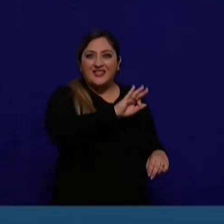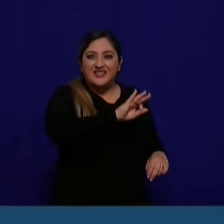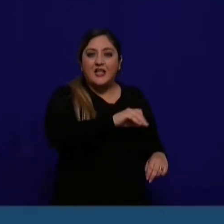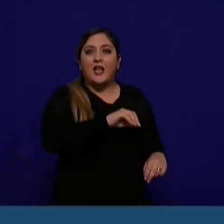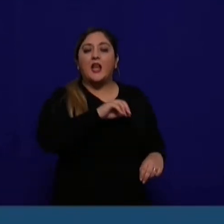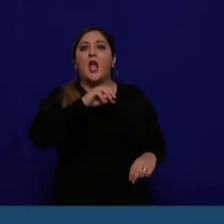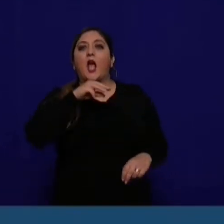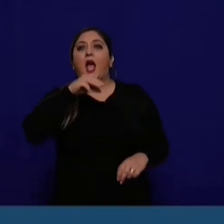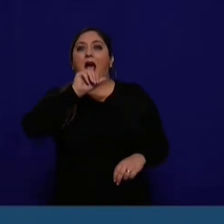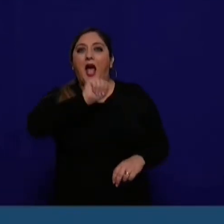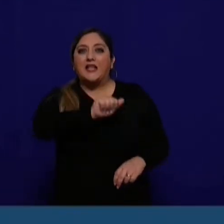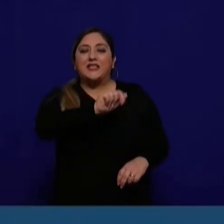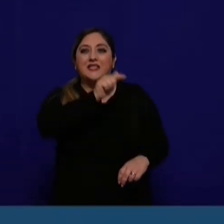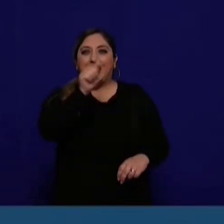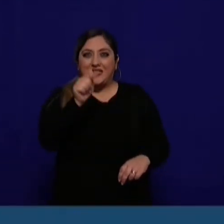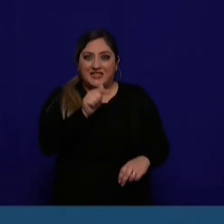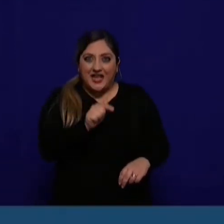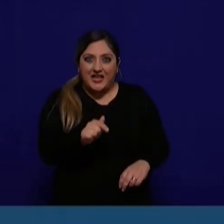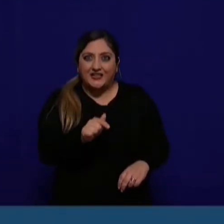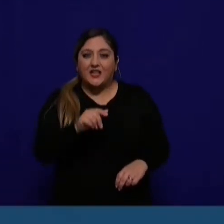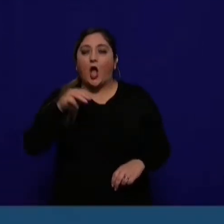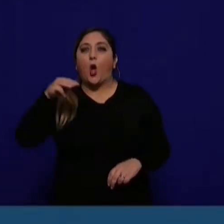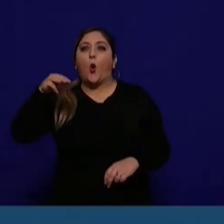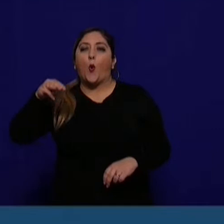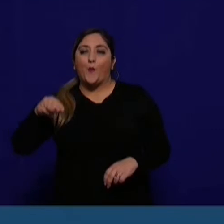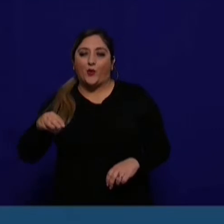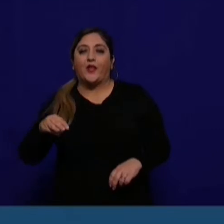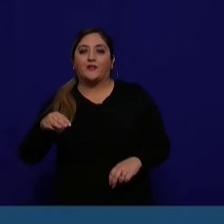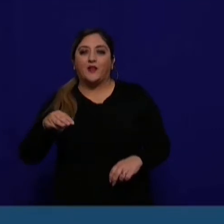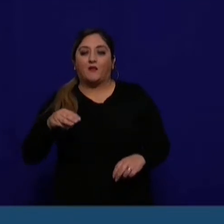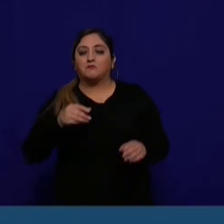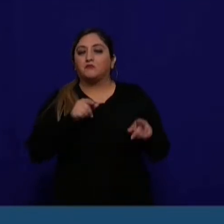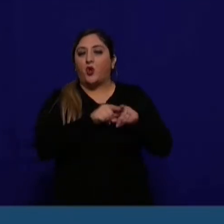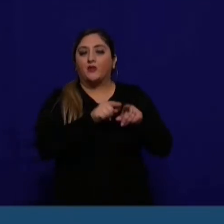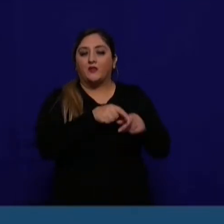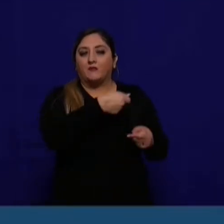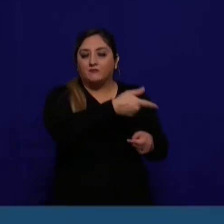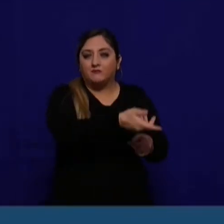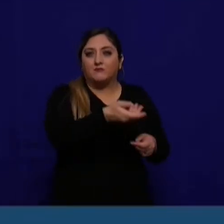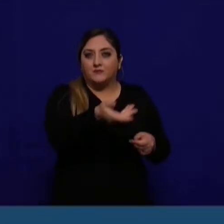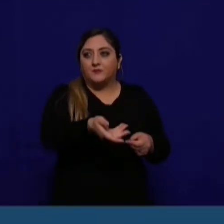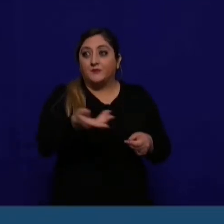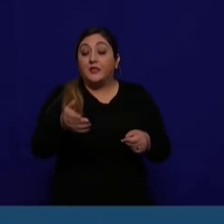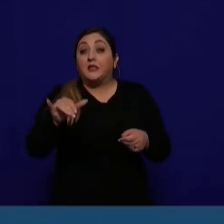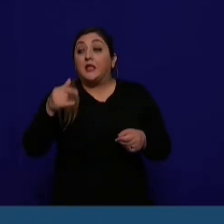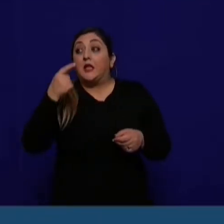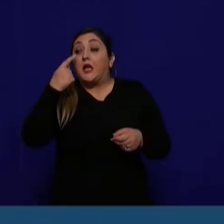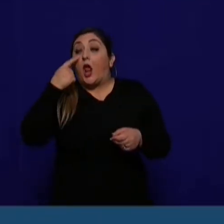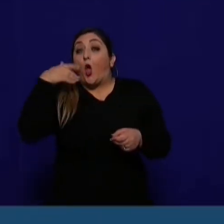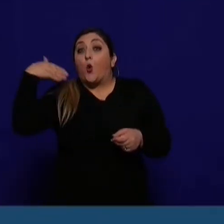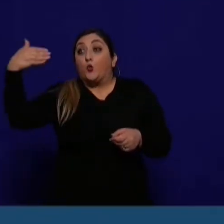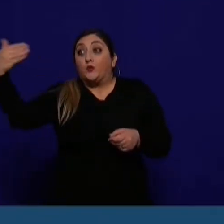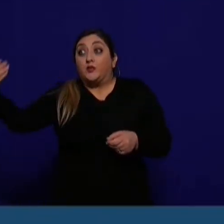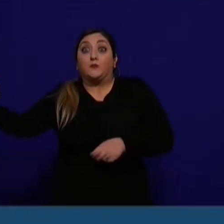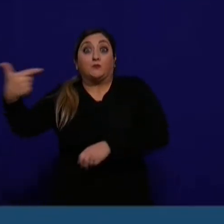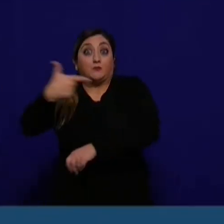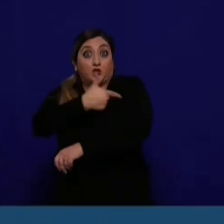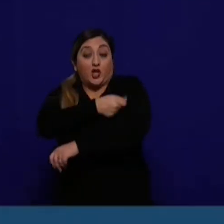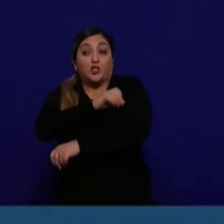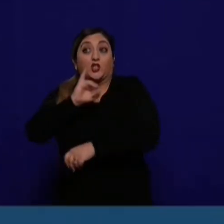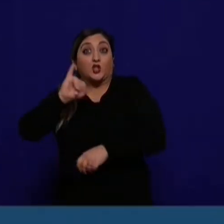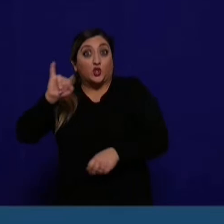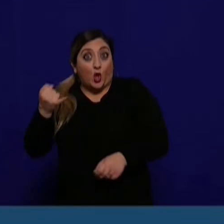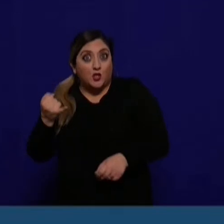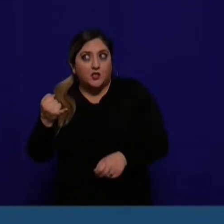jkollna rollout plan ta' kif aħna diġà ħabbarna. Jekk eventwalment ikollna wkoll il-Johnson & Johnson din tkun tista' tħaffef